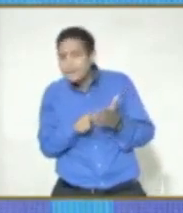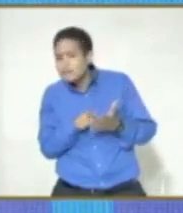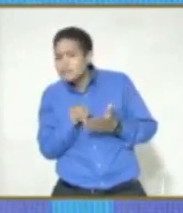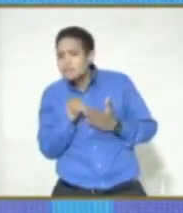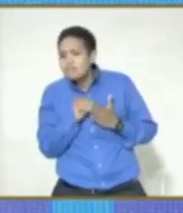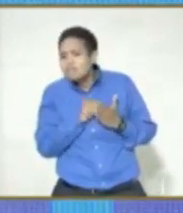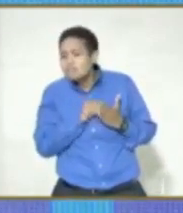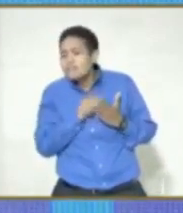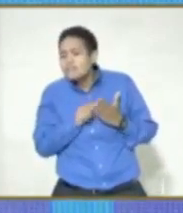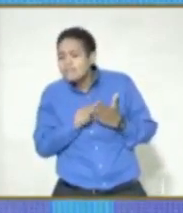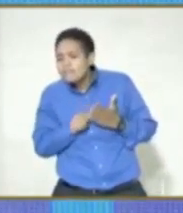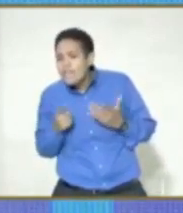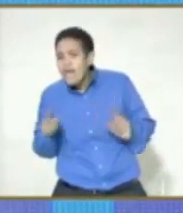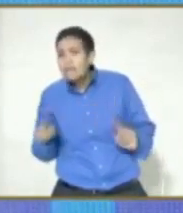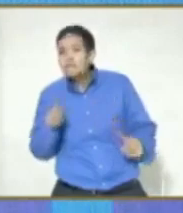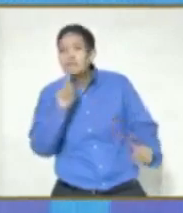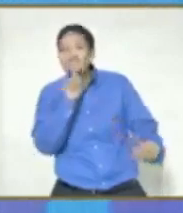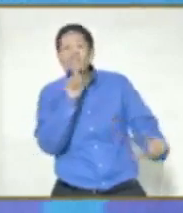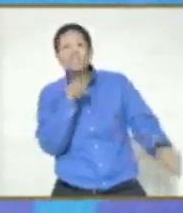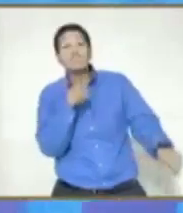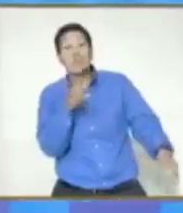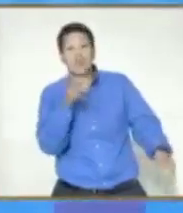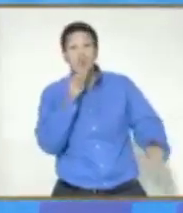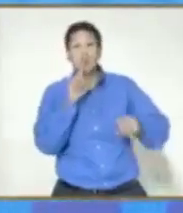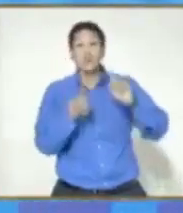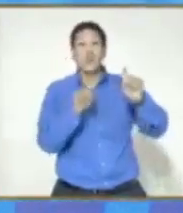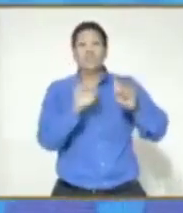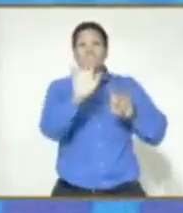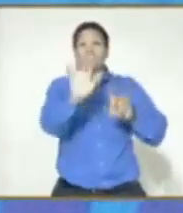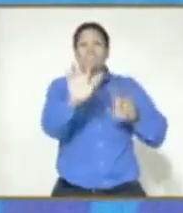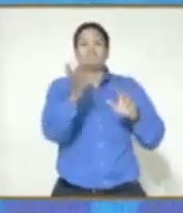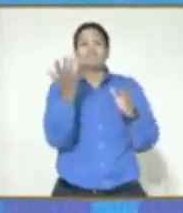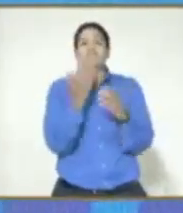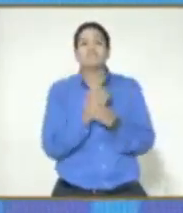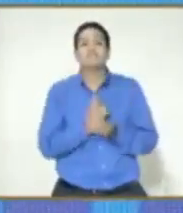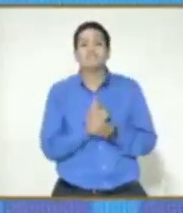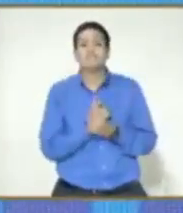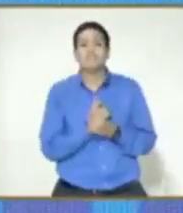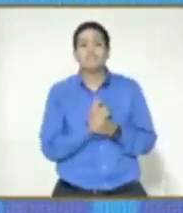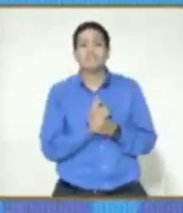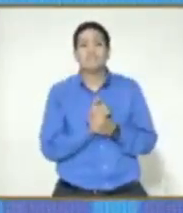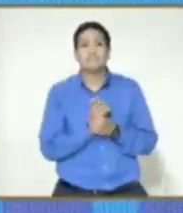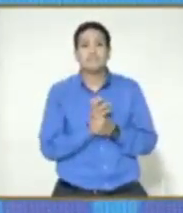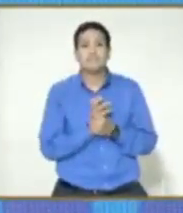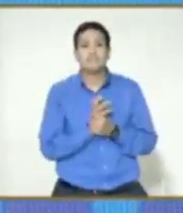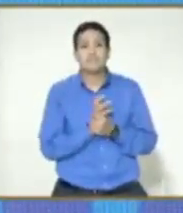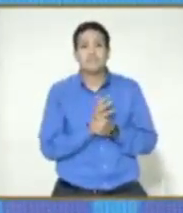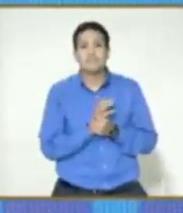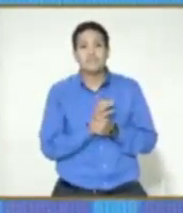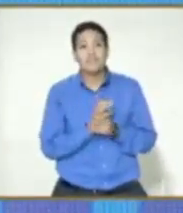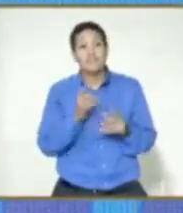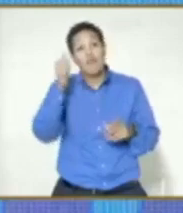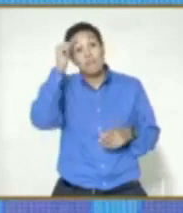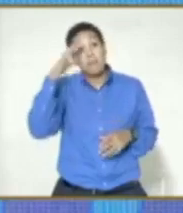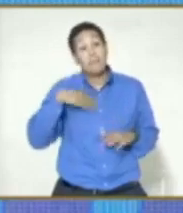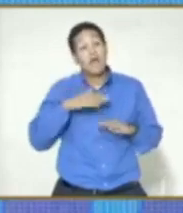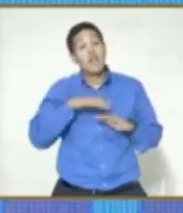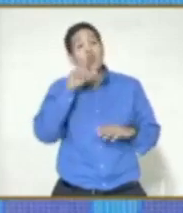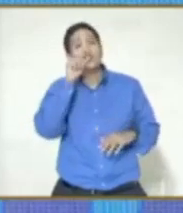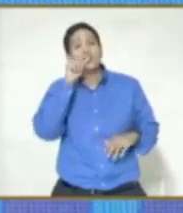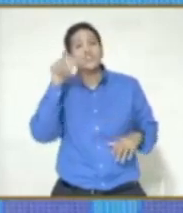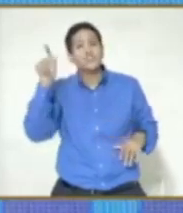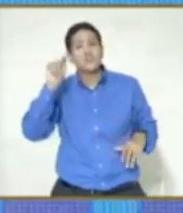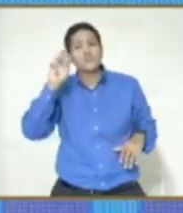in response to the question from the gentleman on Twitter, is that